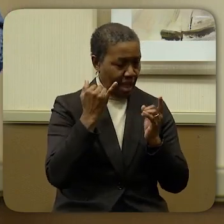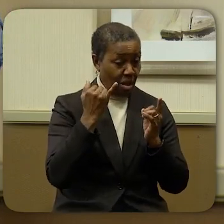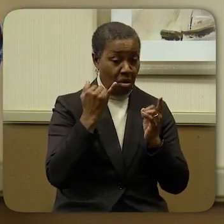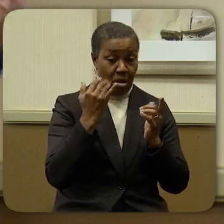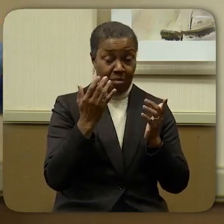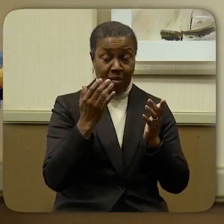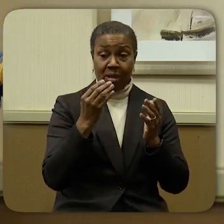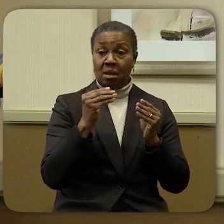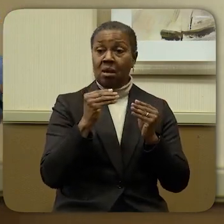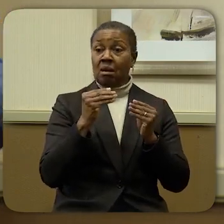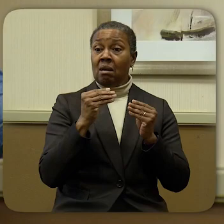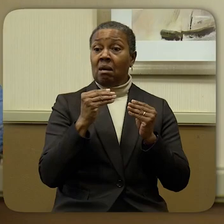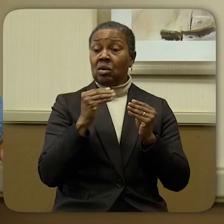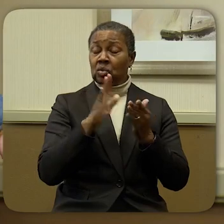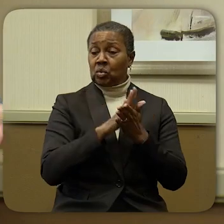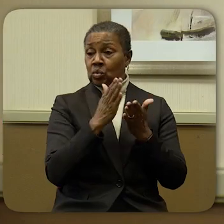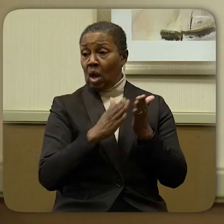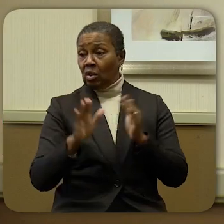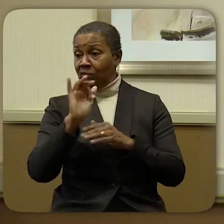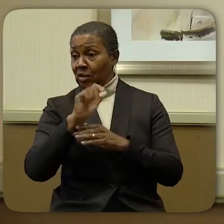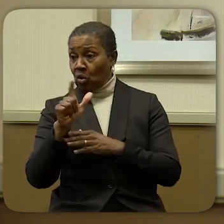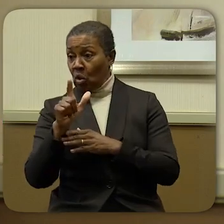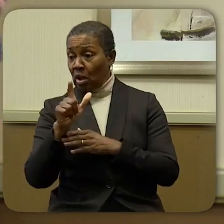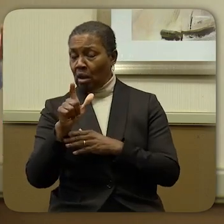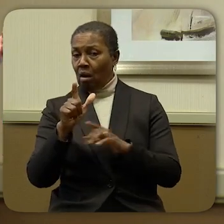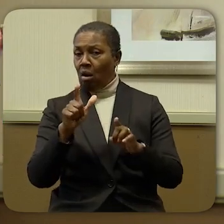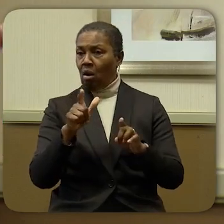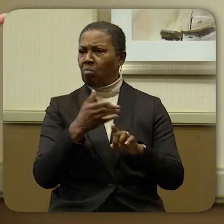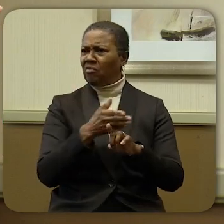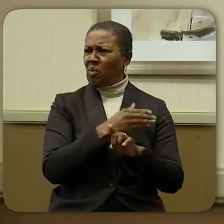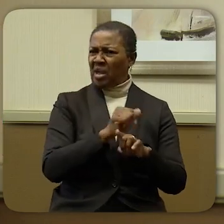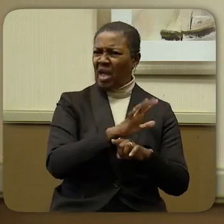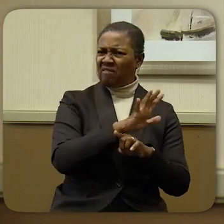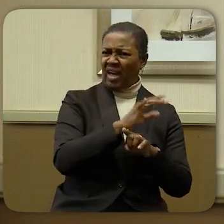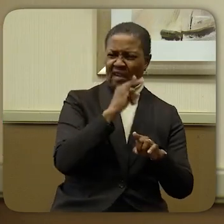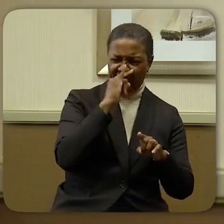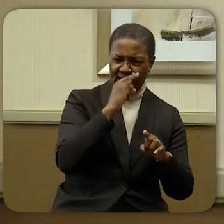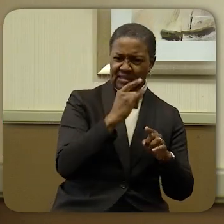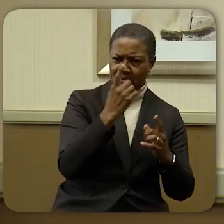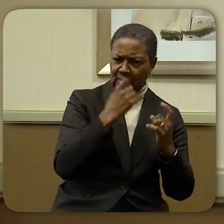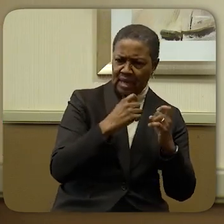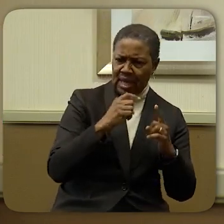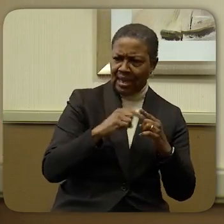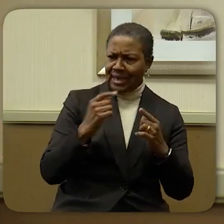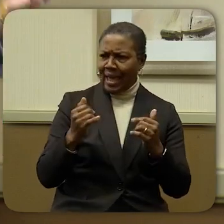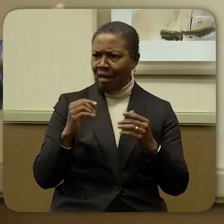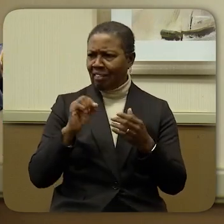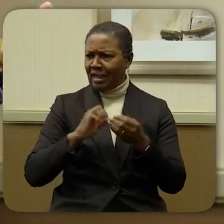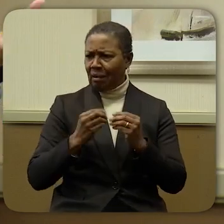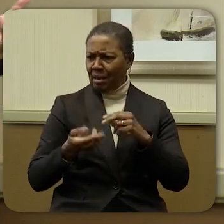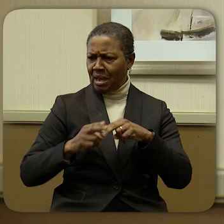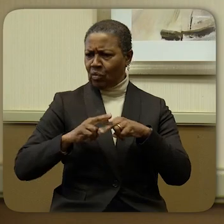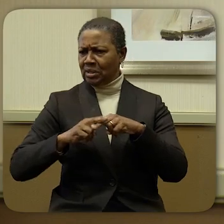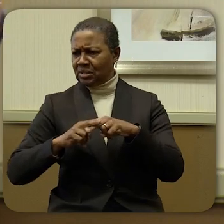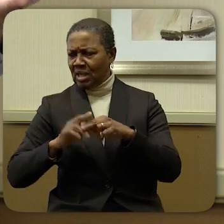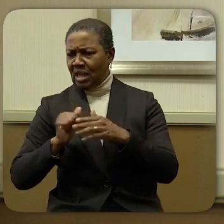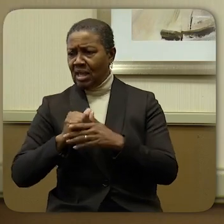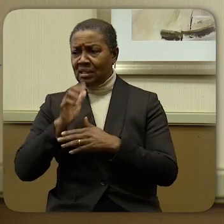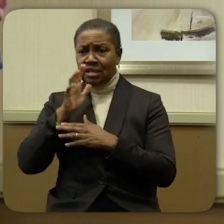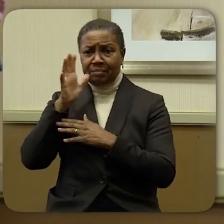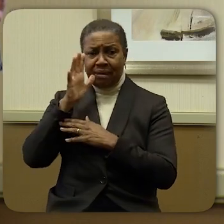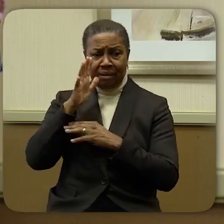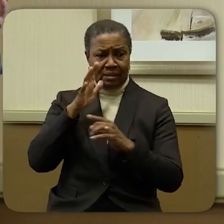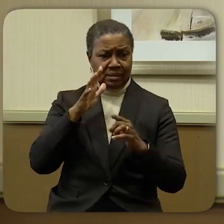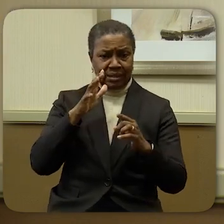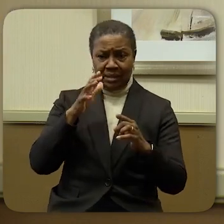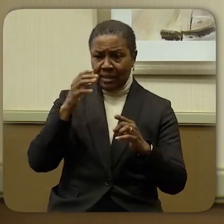we maybe had 5 kids, now we have 15 in 7th grade asking to go by different names, and this parent doesn't get to know, this one does, and how do we keep it